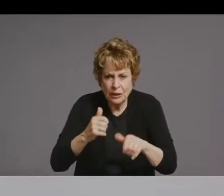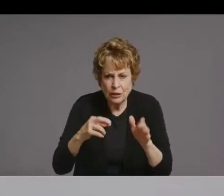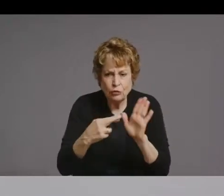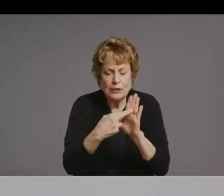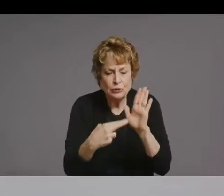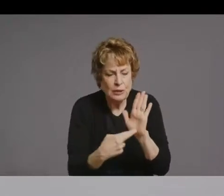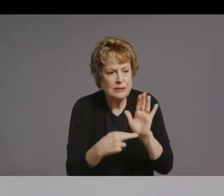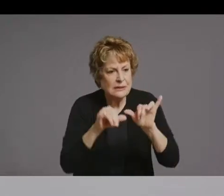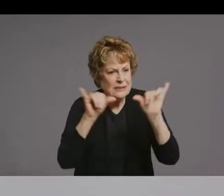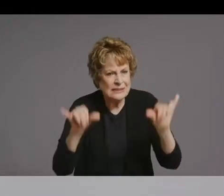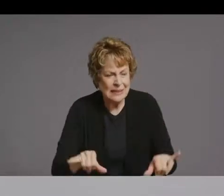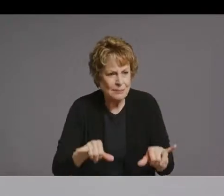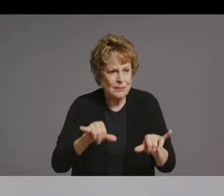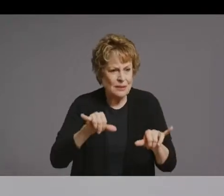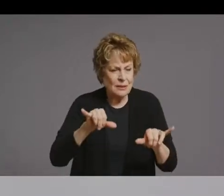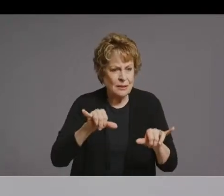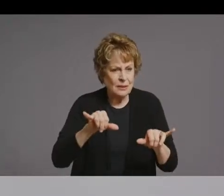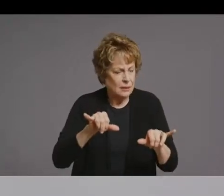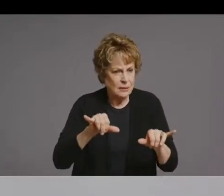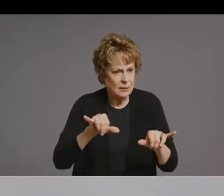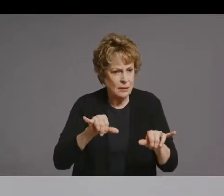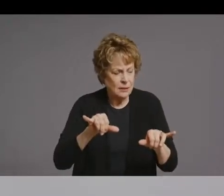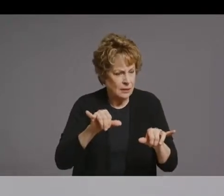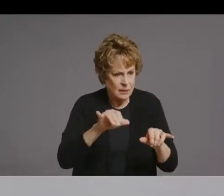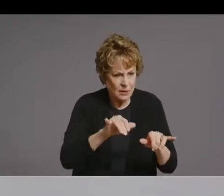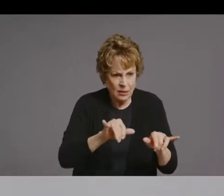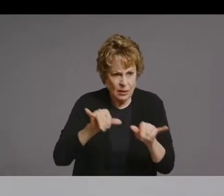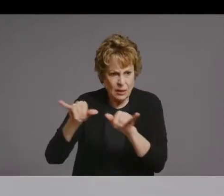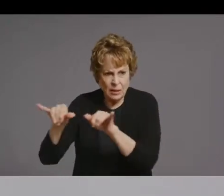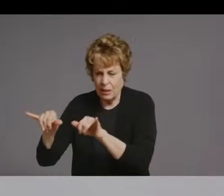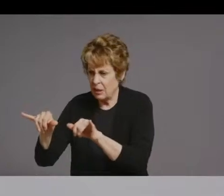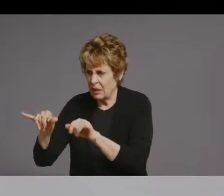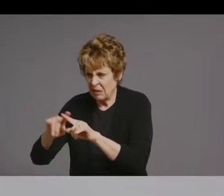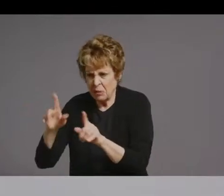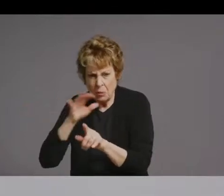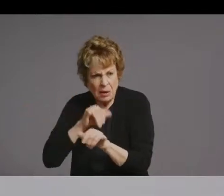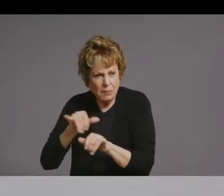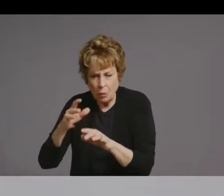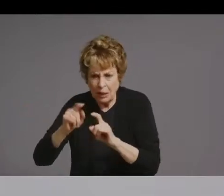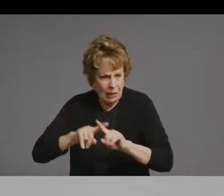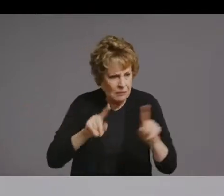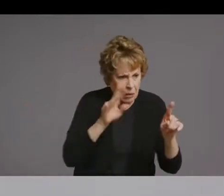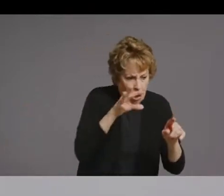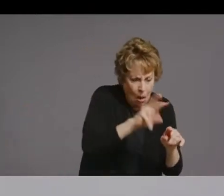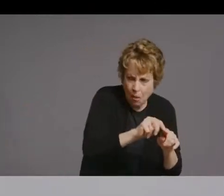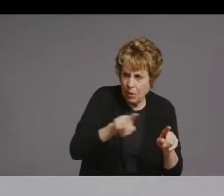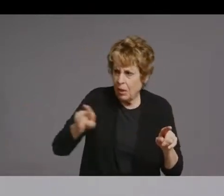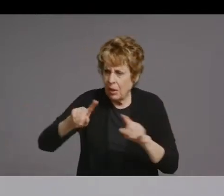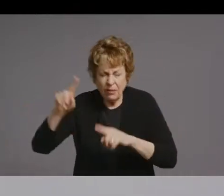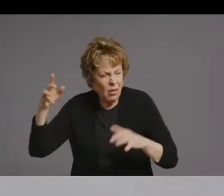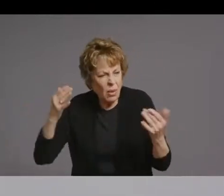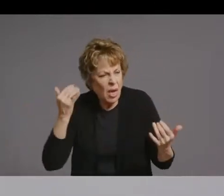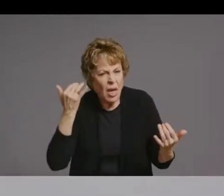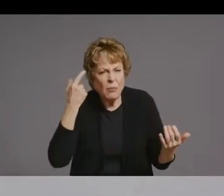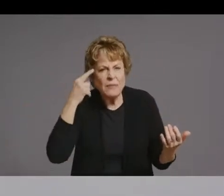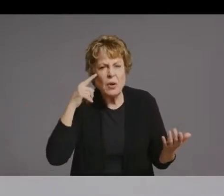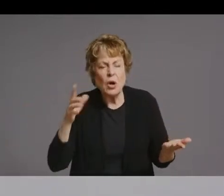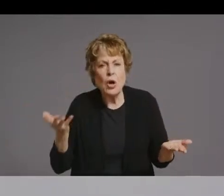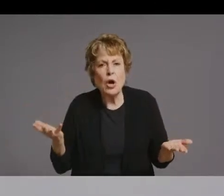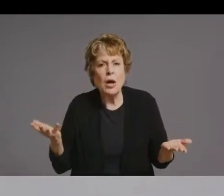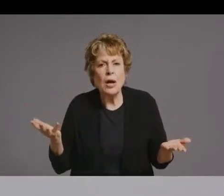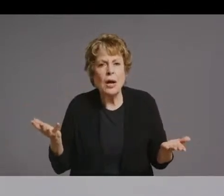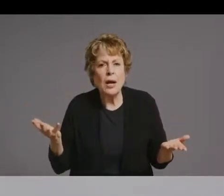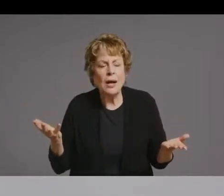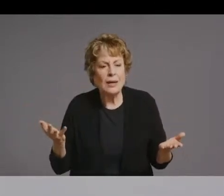to one created or utilized by the state. Why would a requirement like that be necessary? Absolutely. So, you know, we did